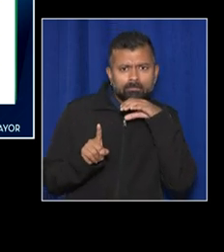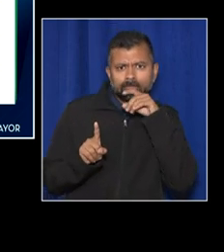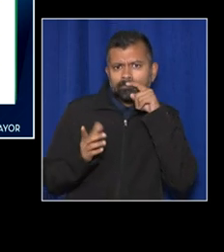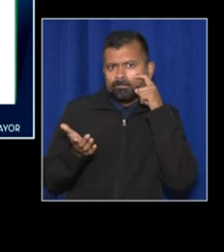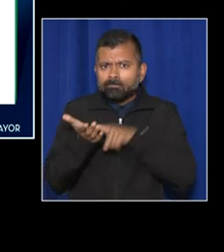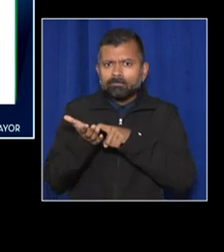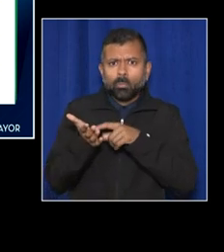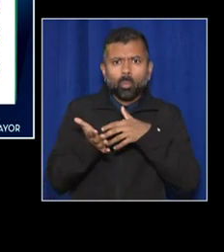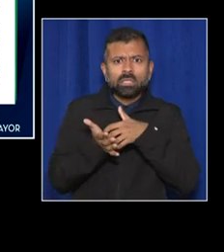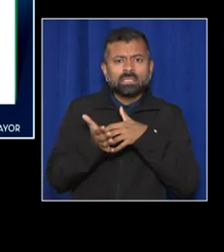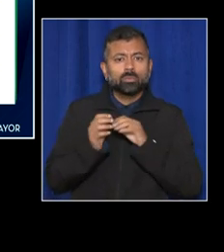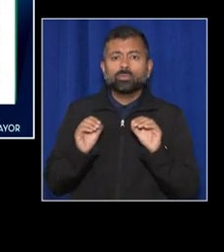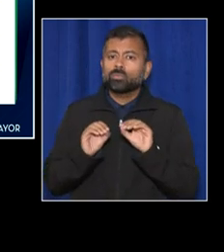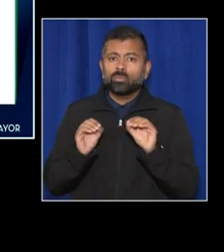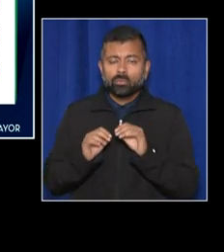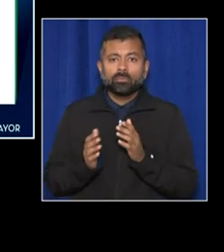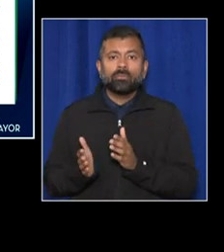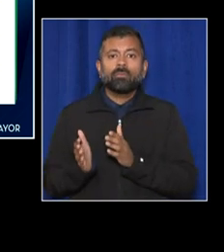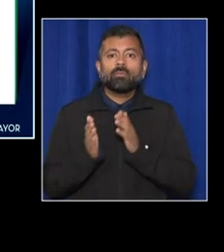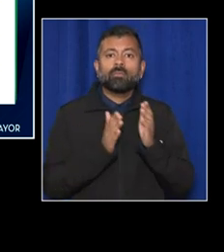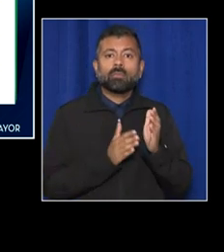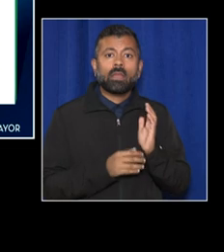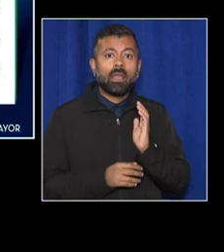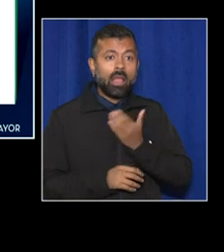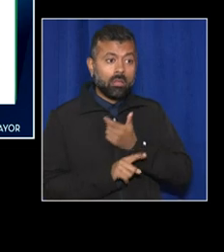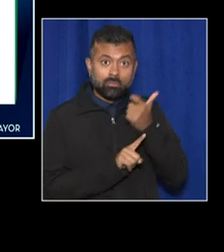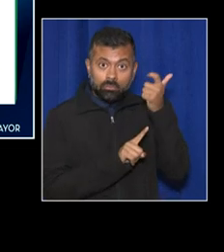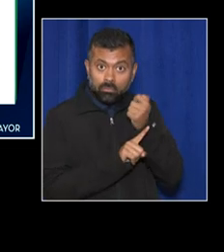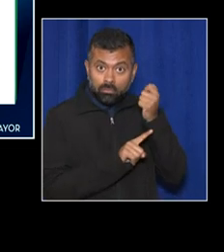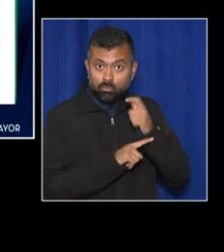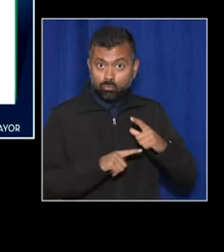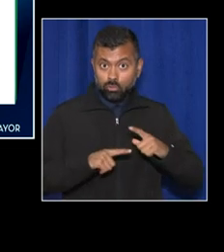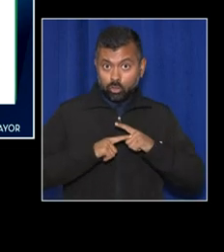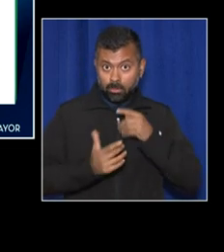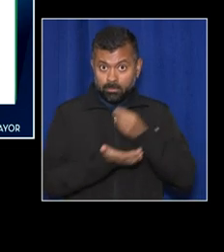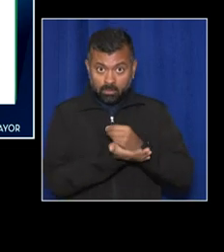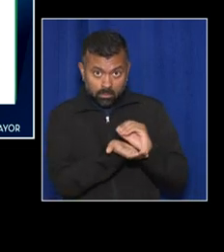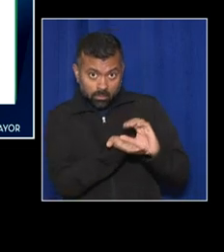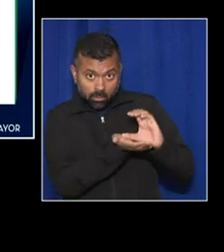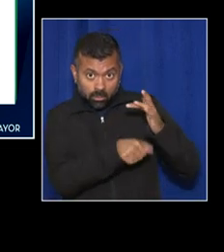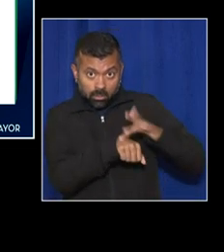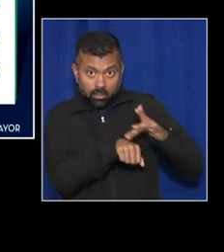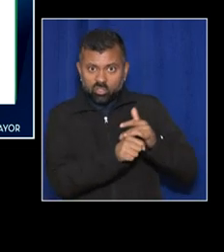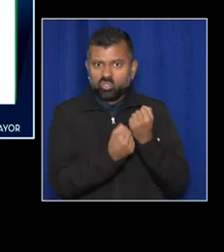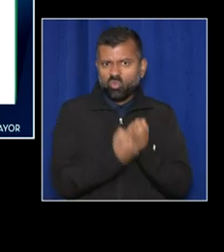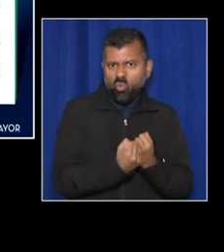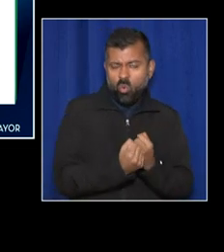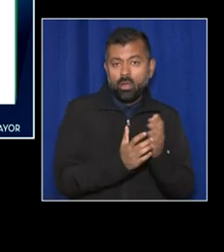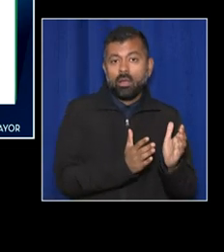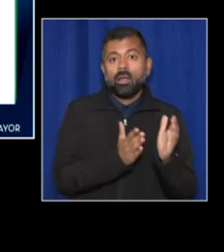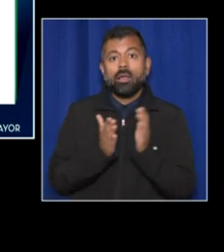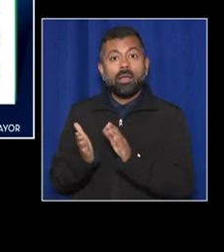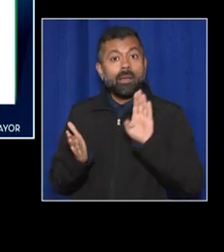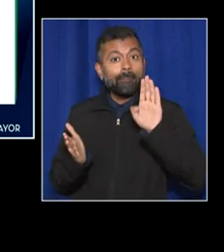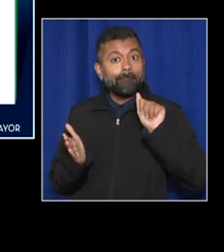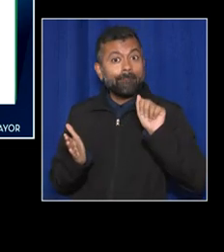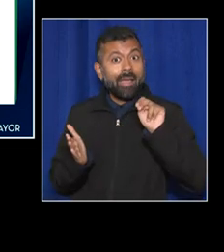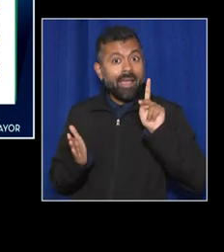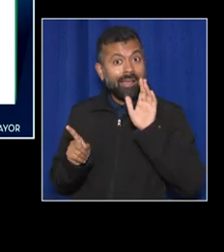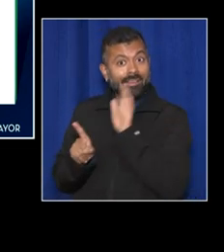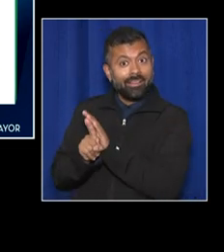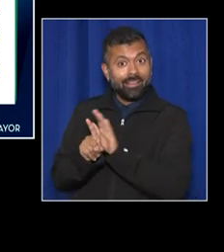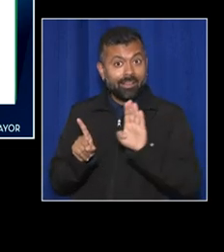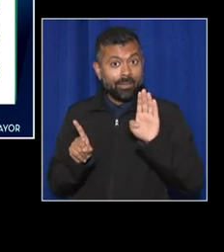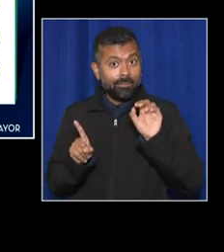health care funds, and our bond ratings are strong, which allow us and have allowed us to make